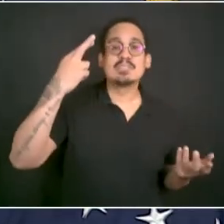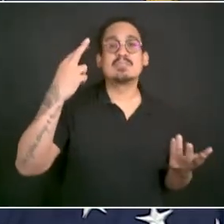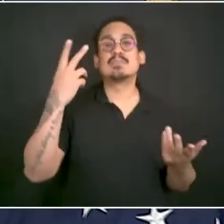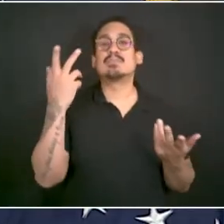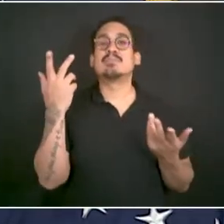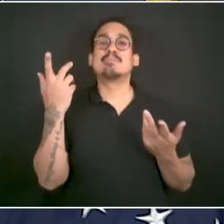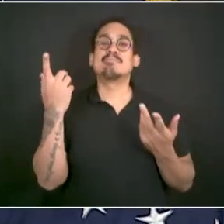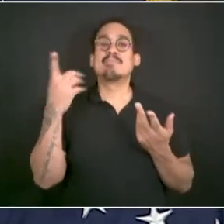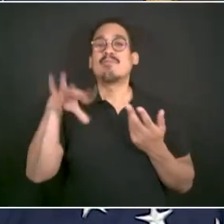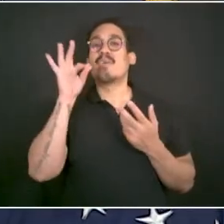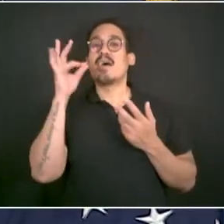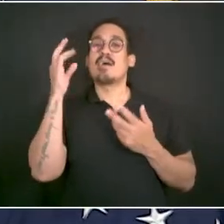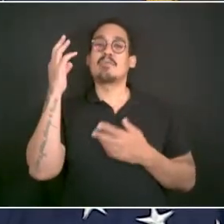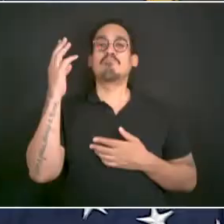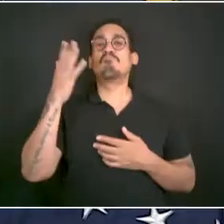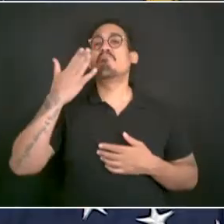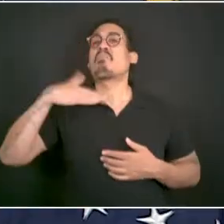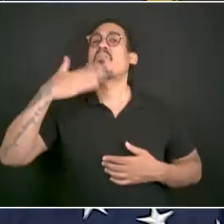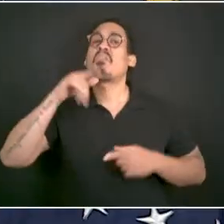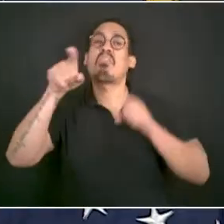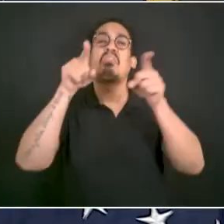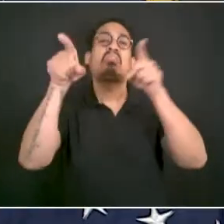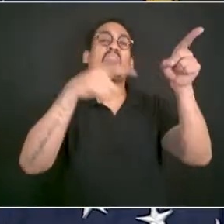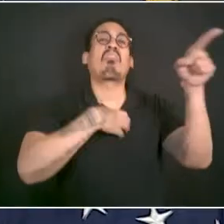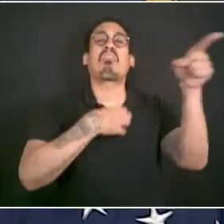things went right.